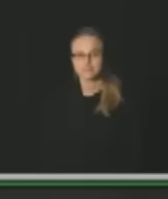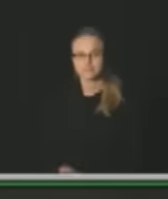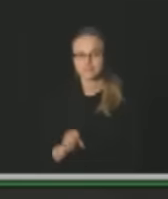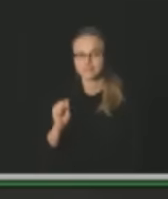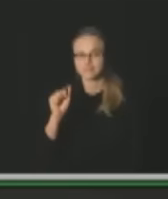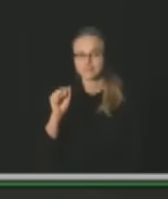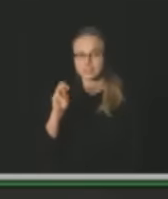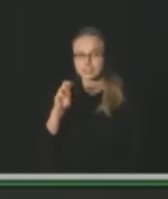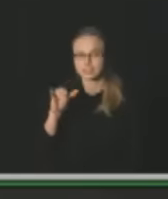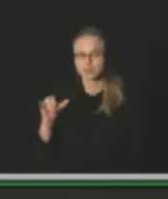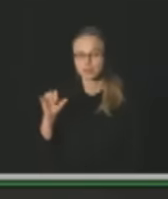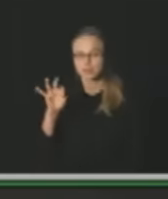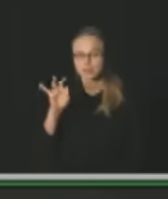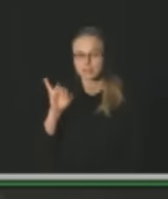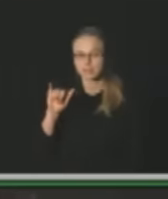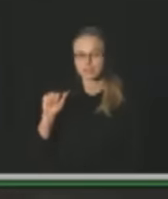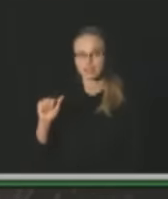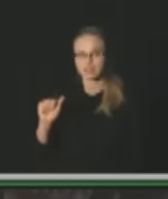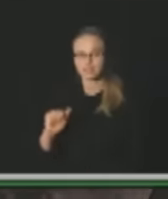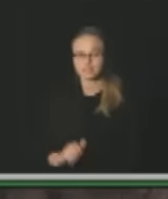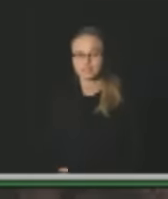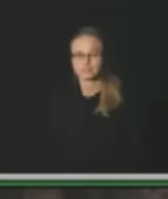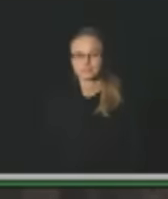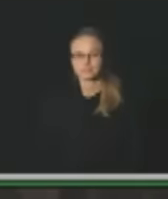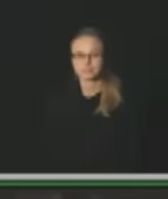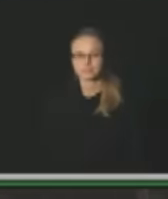Sammy Villa.